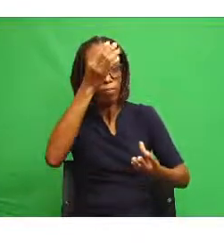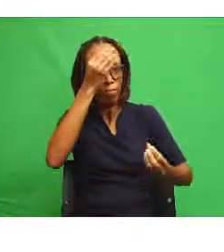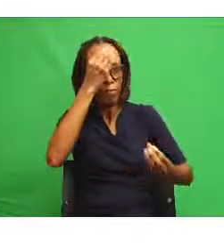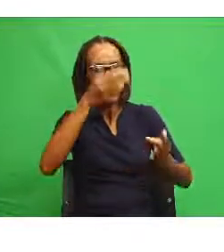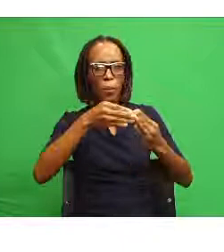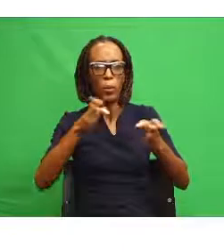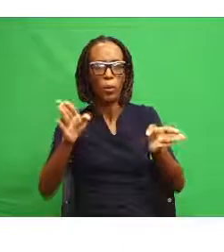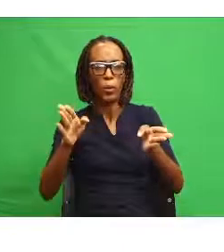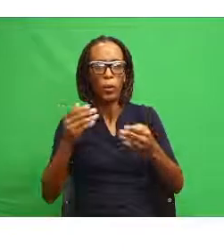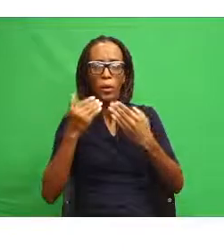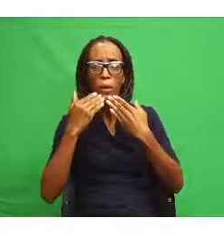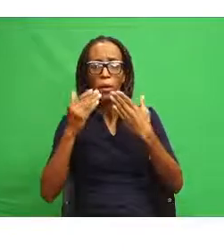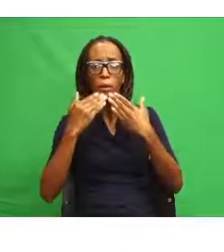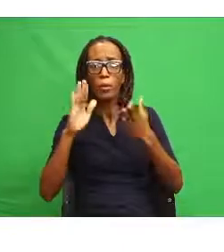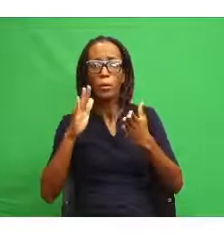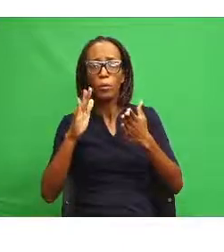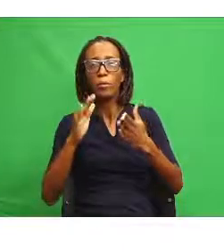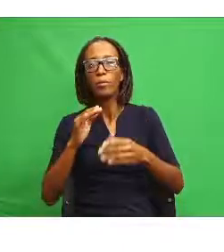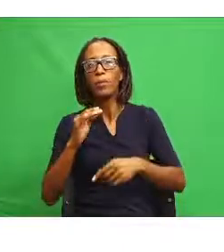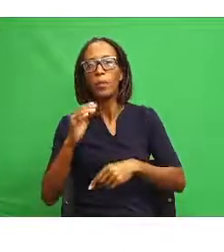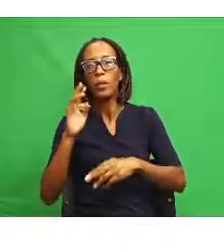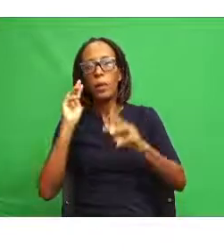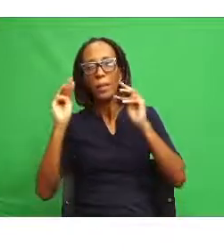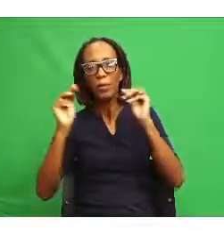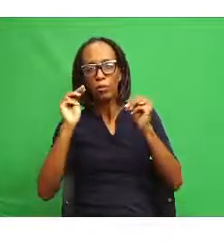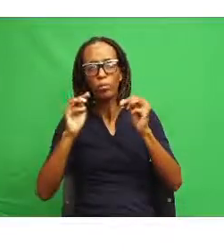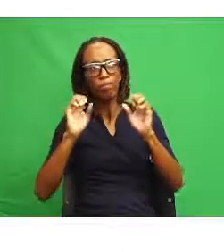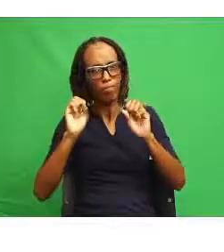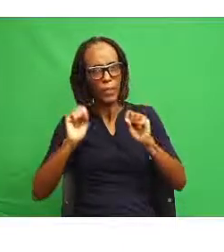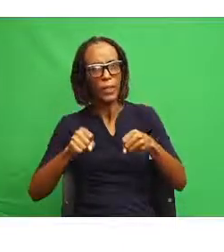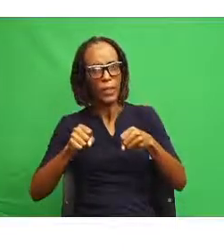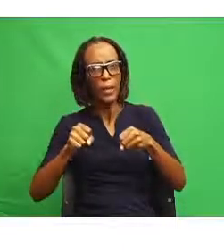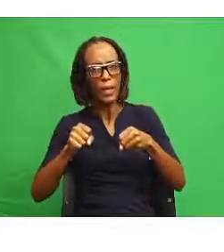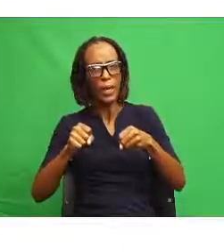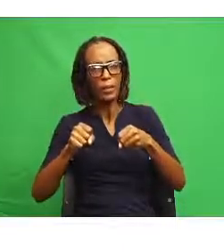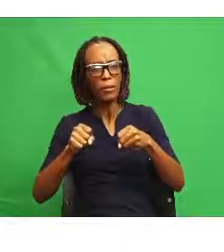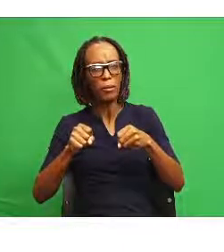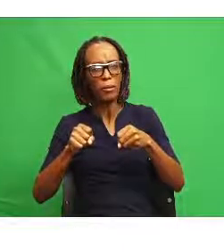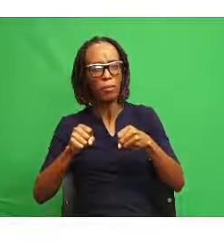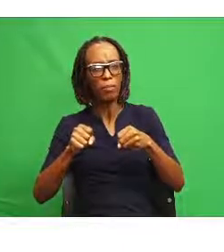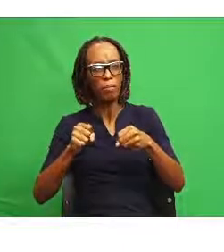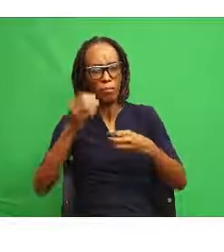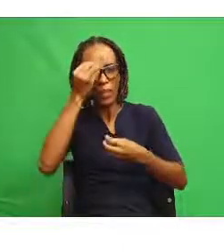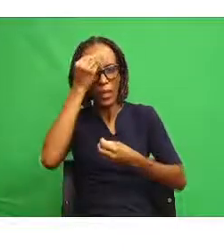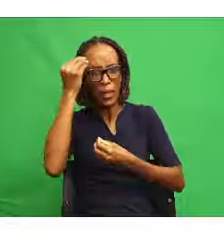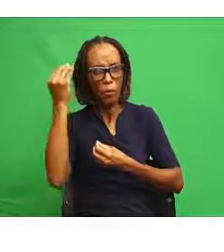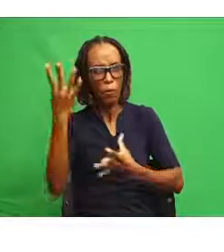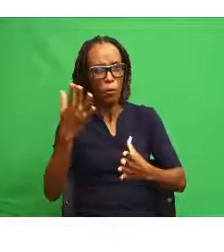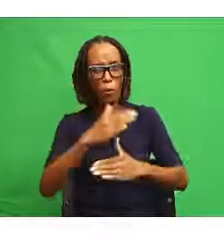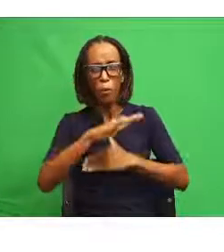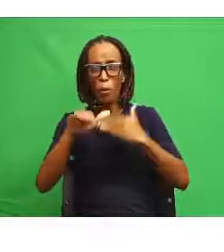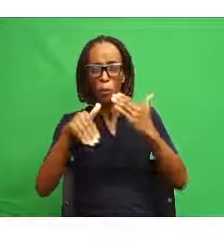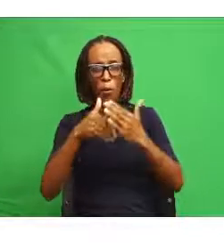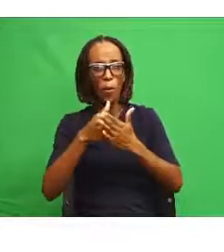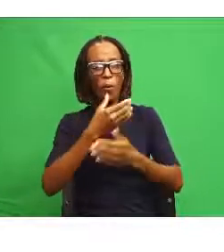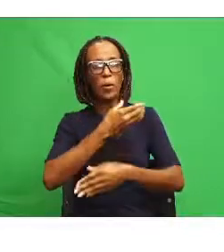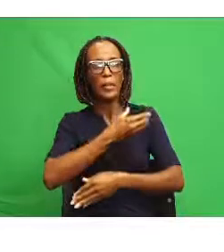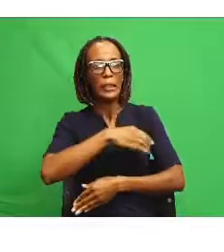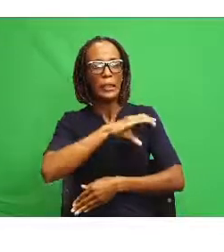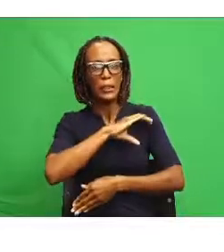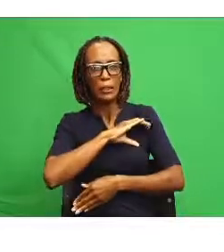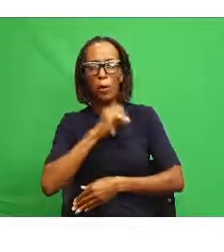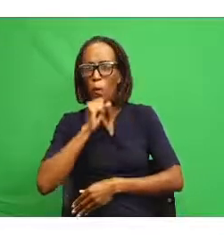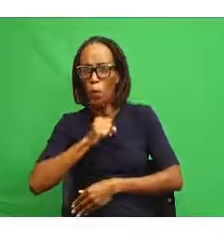We thank you for equipping the ministry to be able to host such a webinar to benefit all of our citizens, not just the